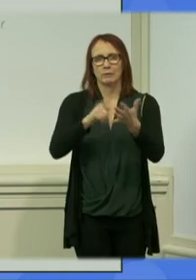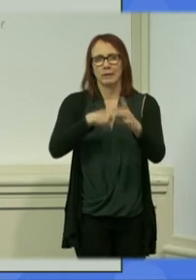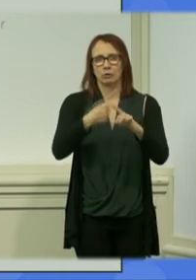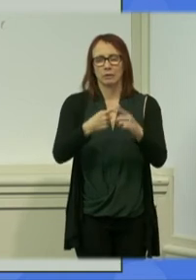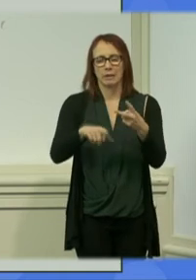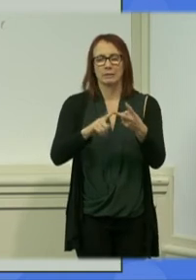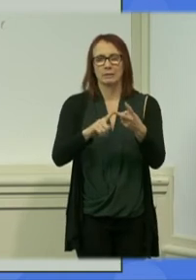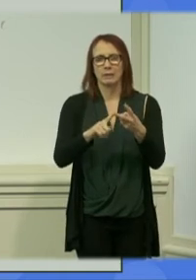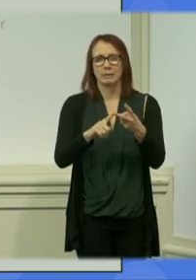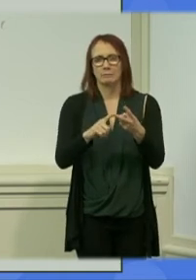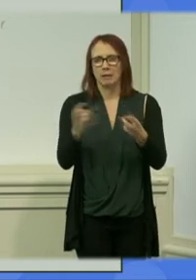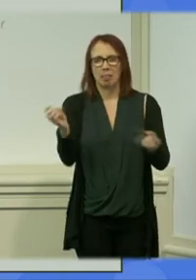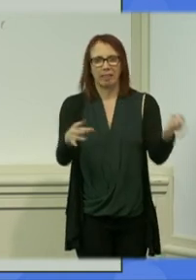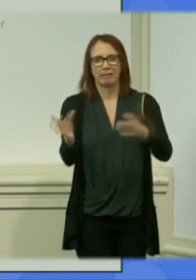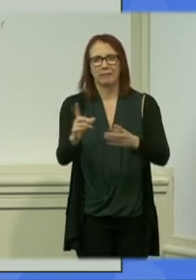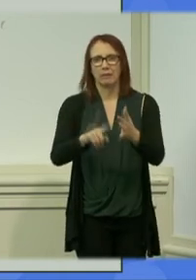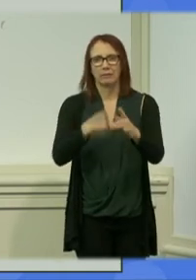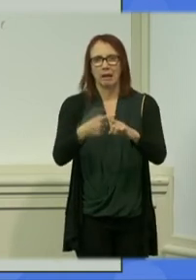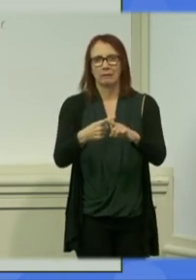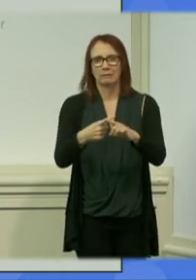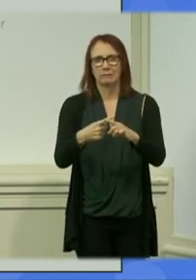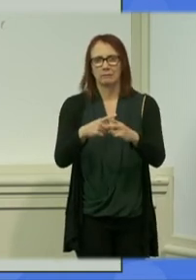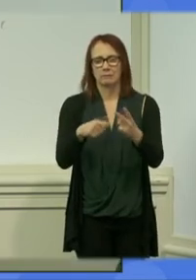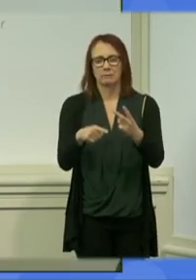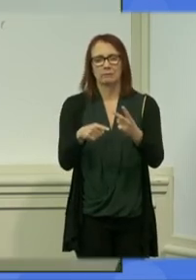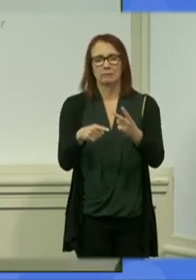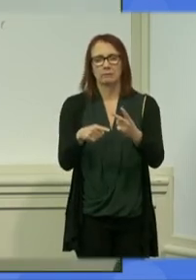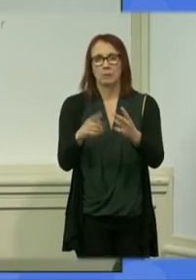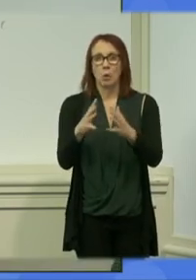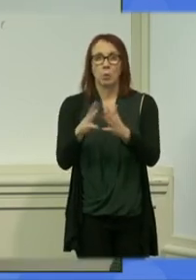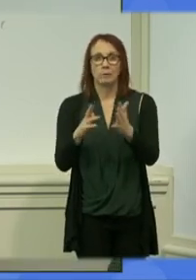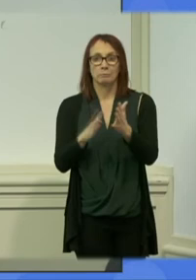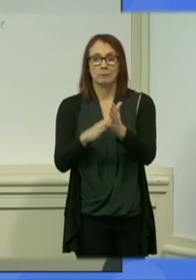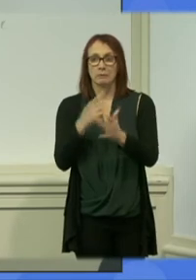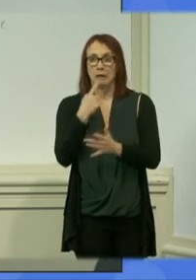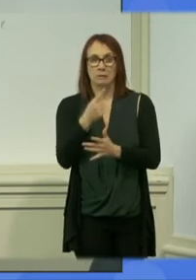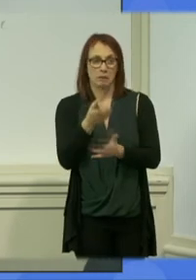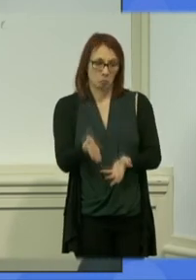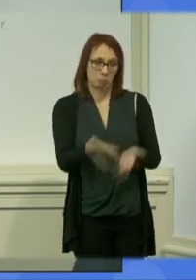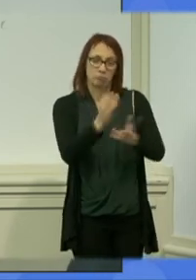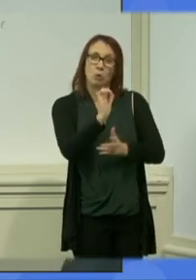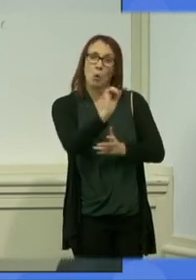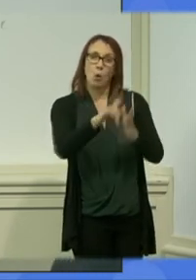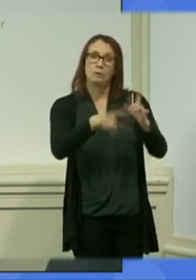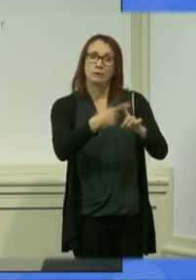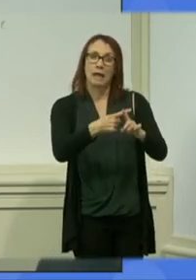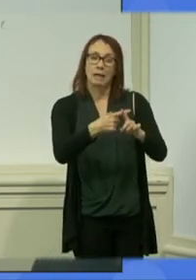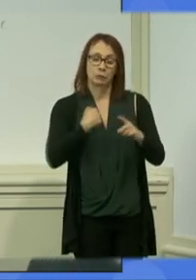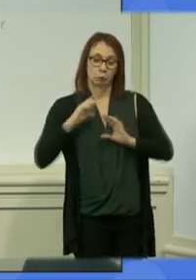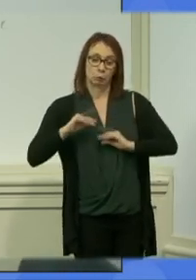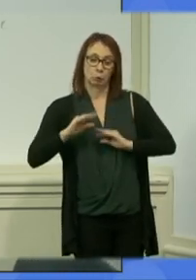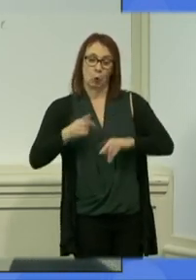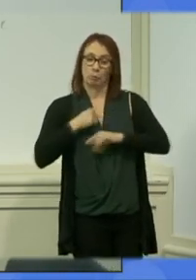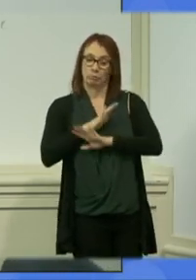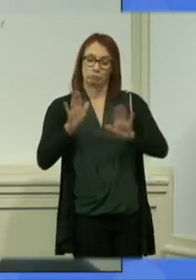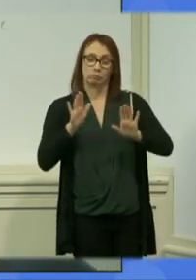landfill tax. The rules there, Westminster said, you can raise your own taxes. We're going to stop raising the